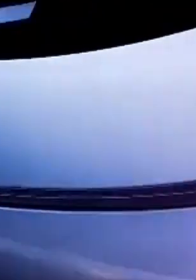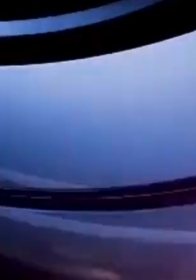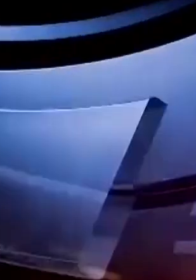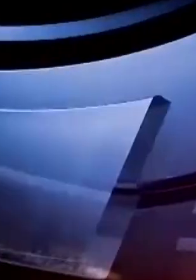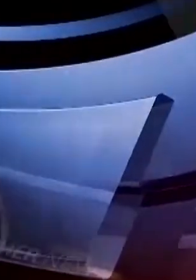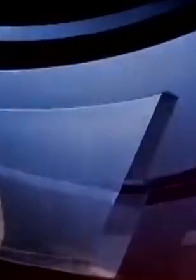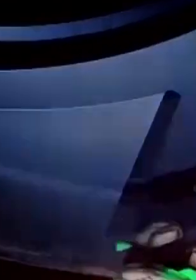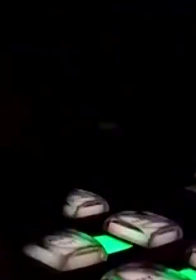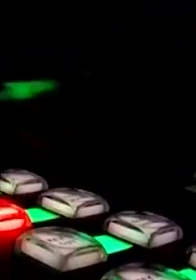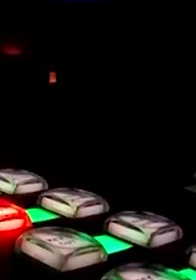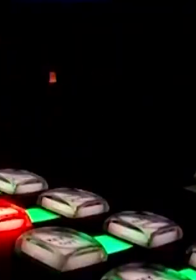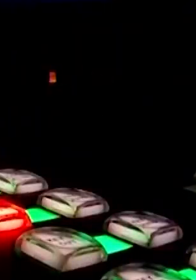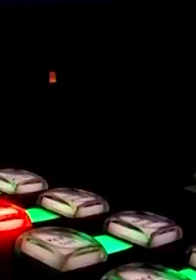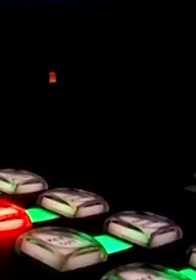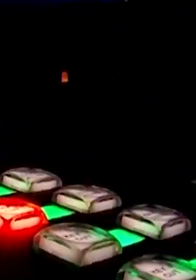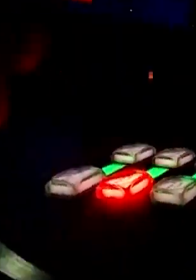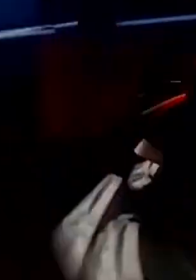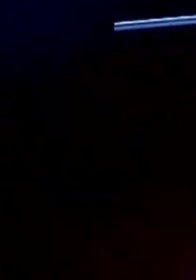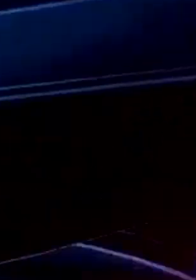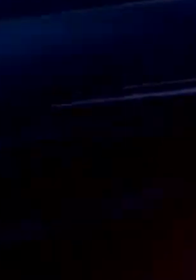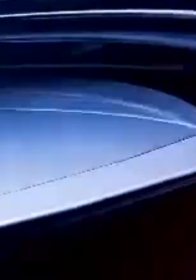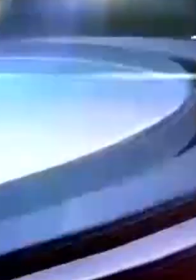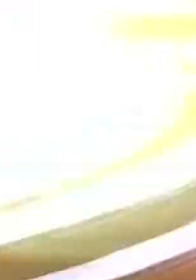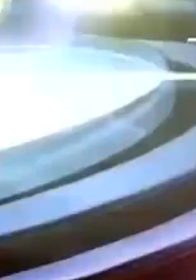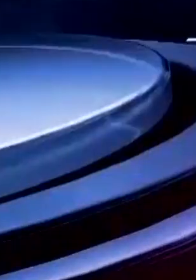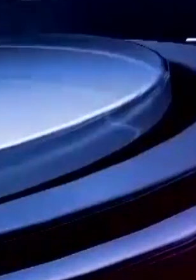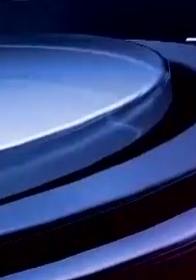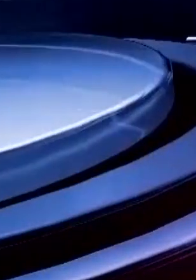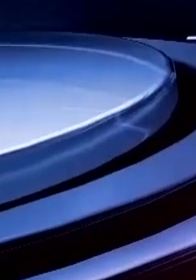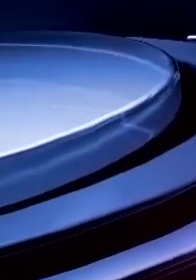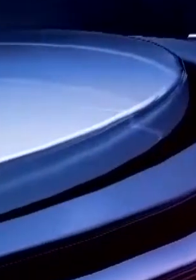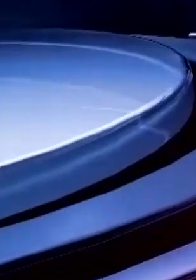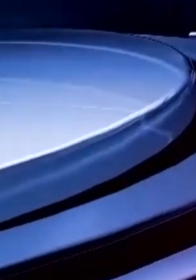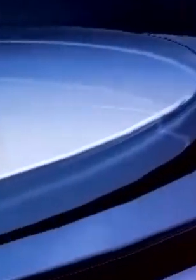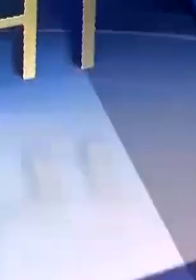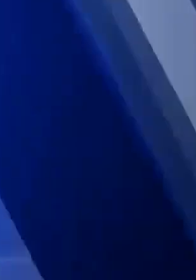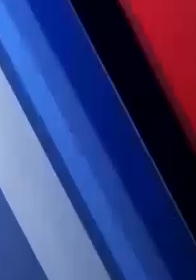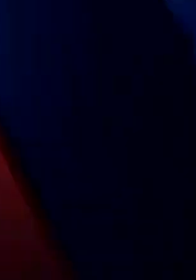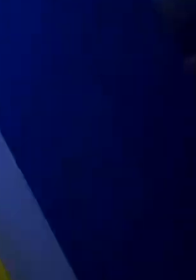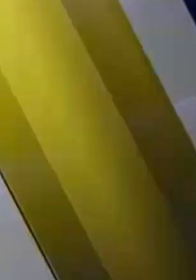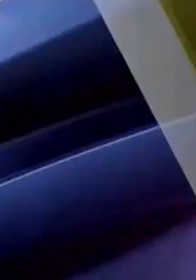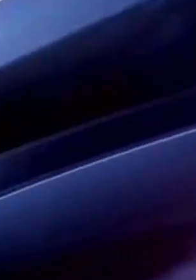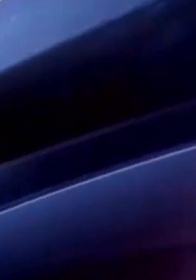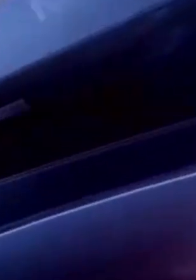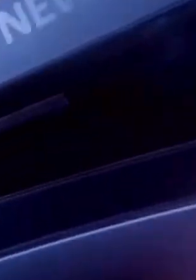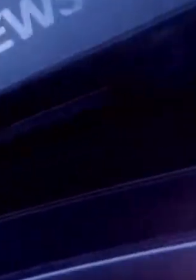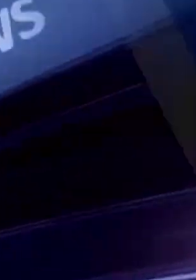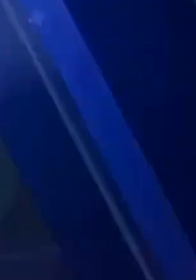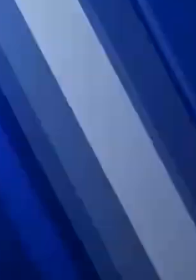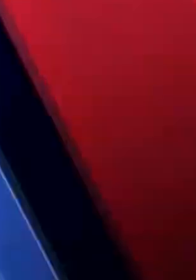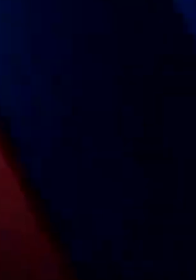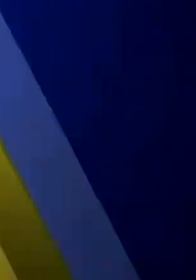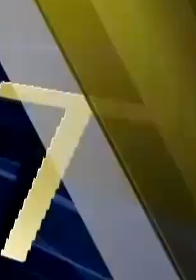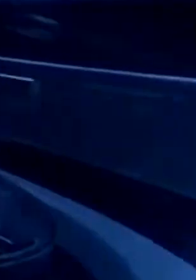Broadcasting from our studios in the Pine St. Michael, this is CBC News Night, starting now.